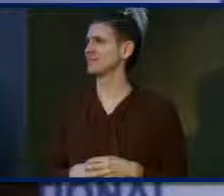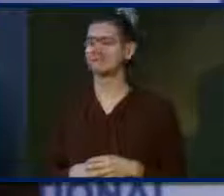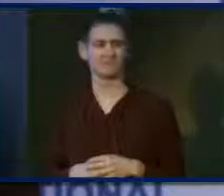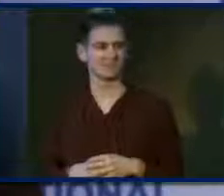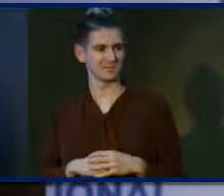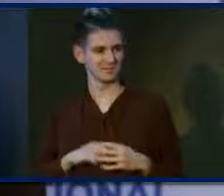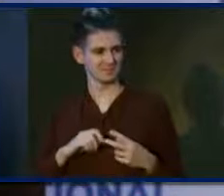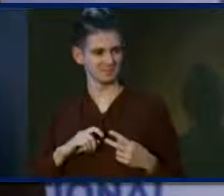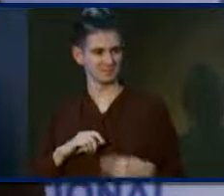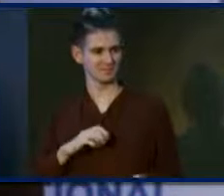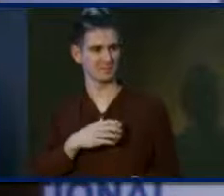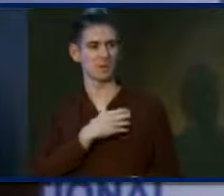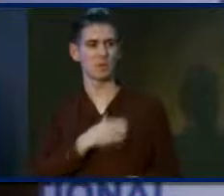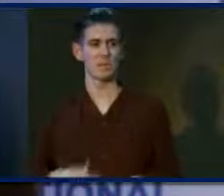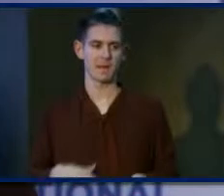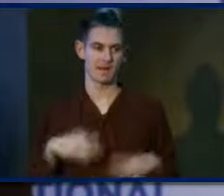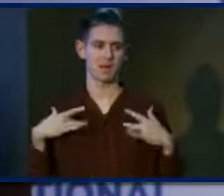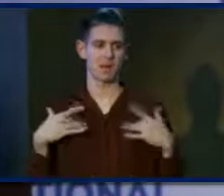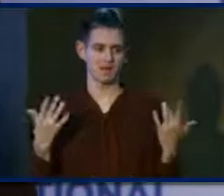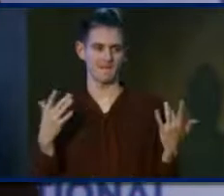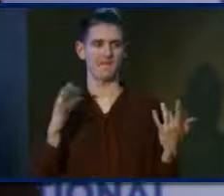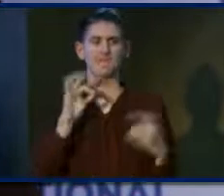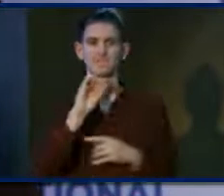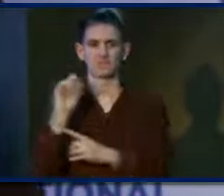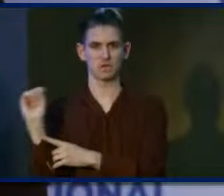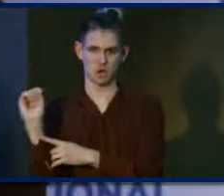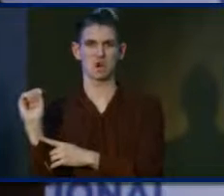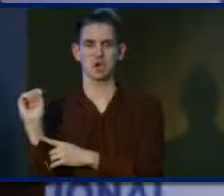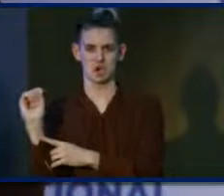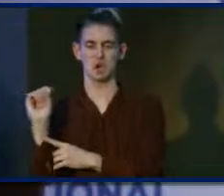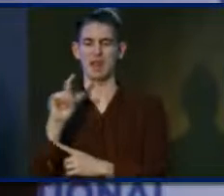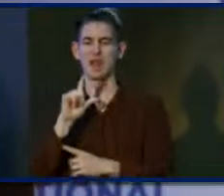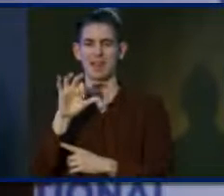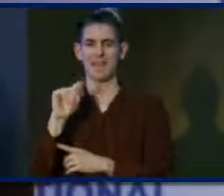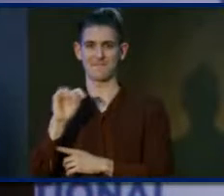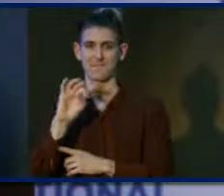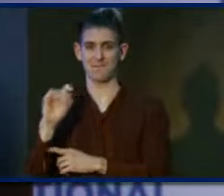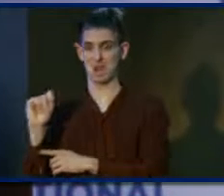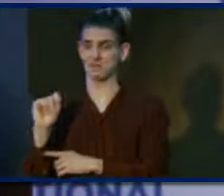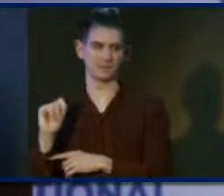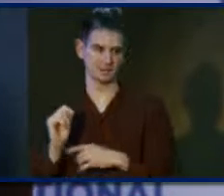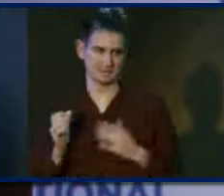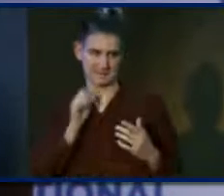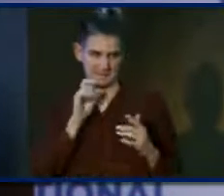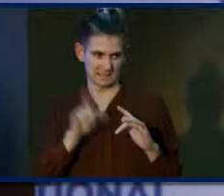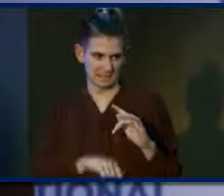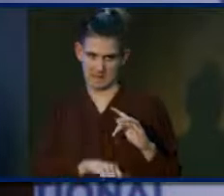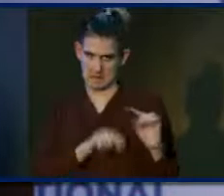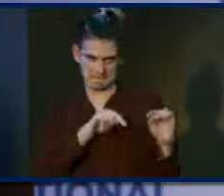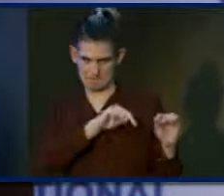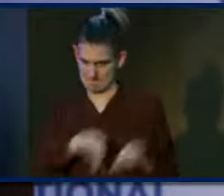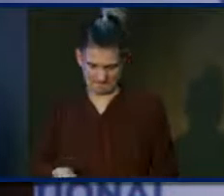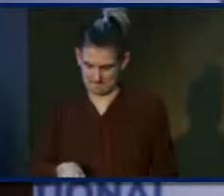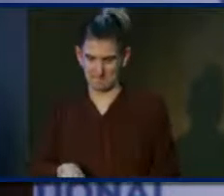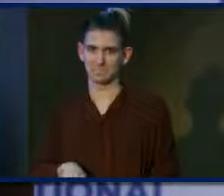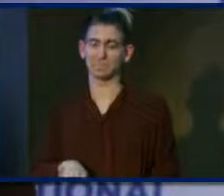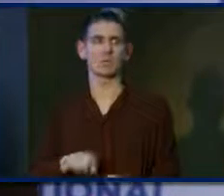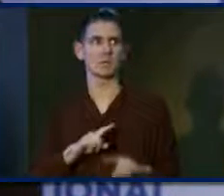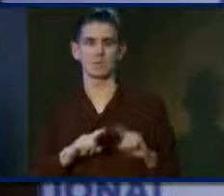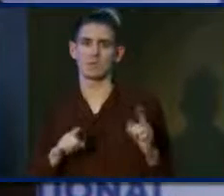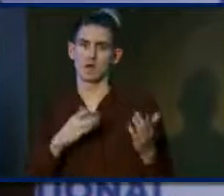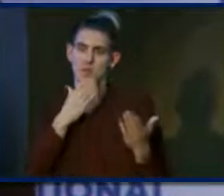and so she is with us in presence. Y'all, I'm Congresswoman Nakima Williams, and I proudly represent Georgia's 5th Congressional